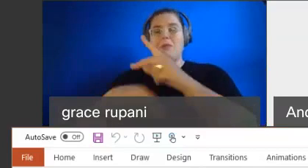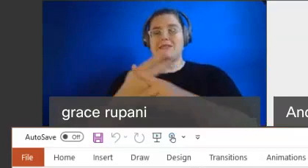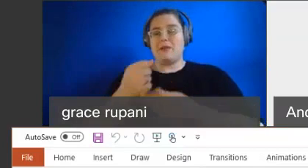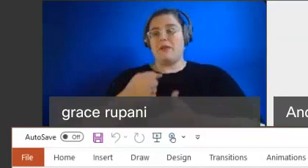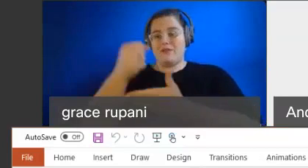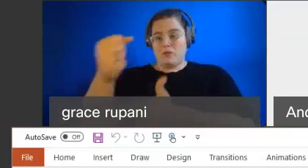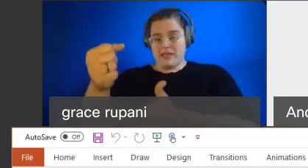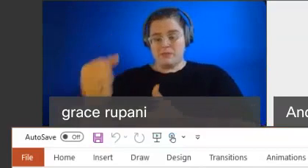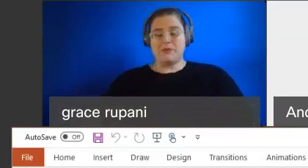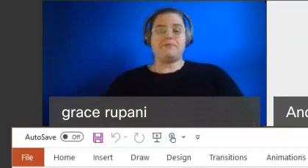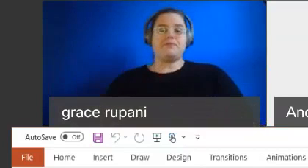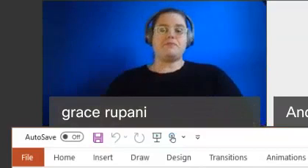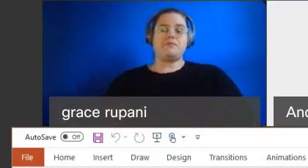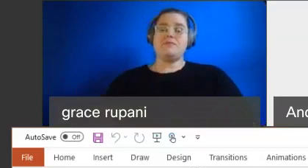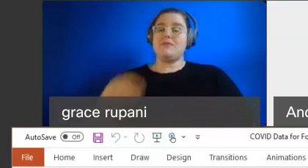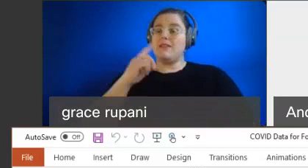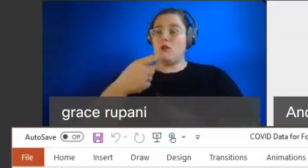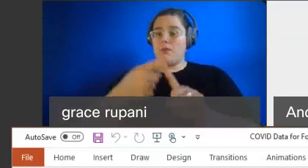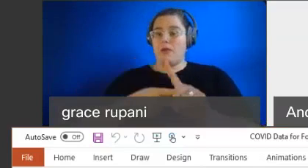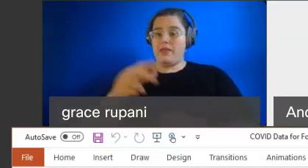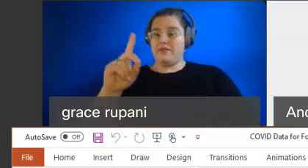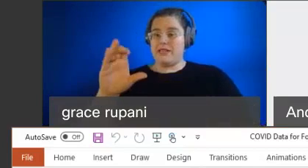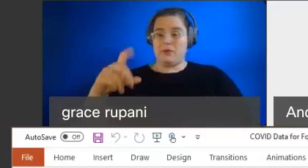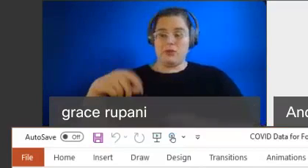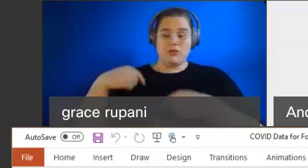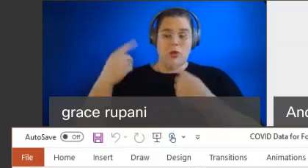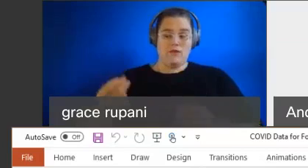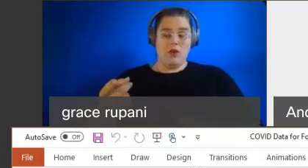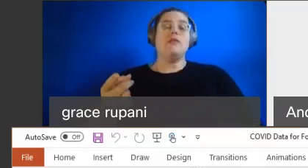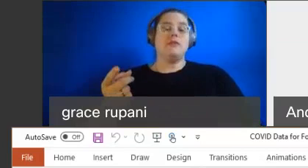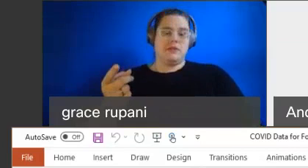so far in December, of our